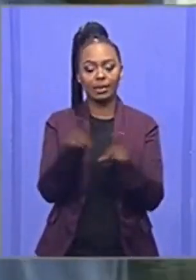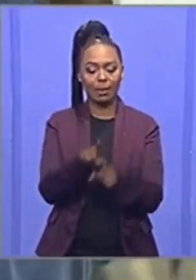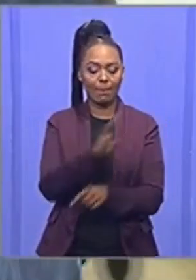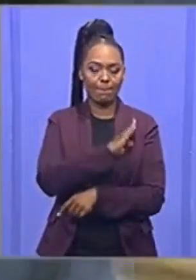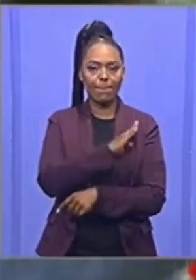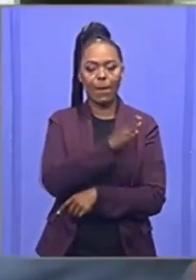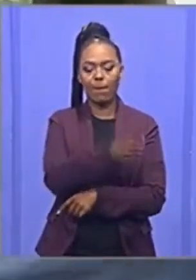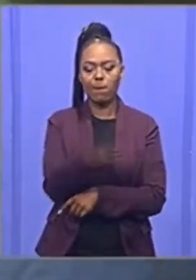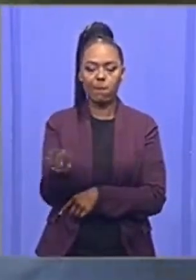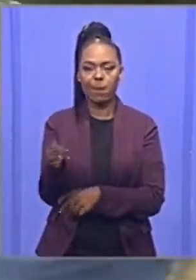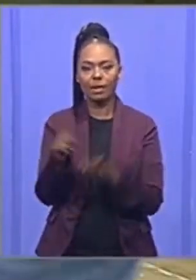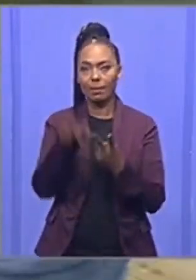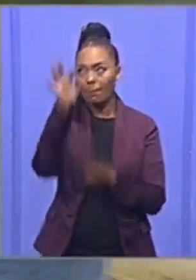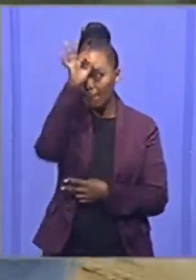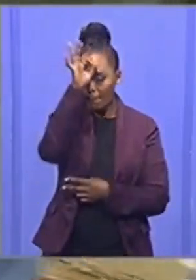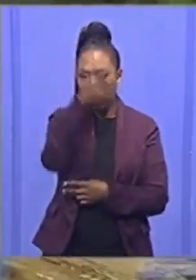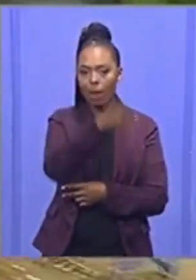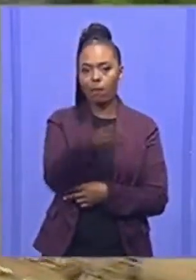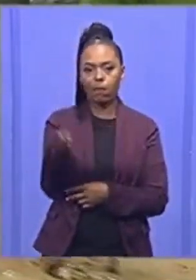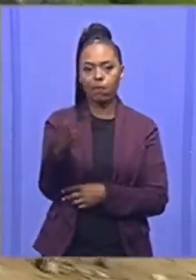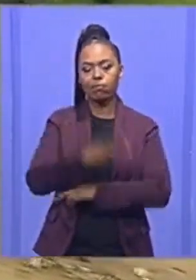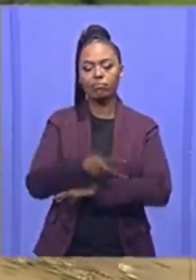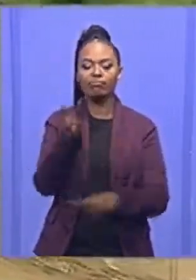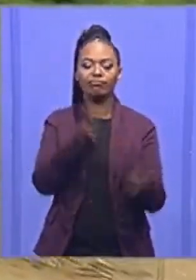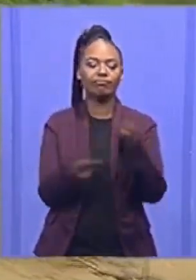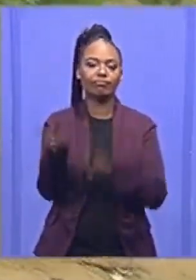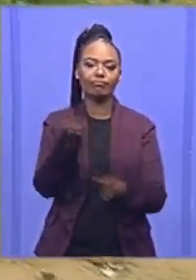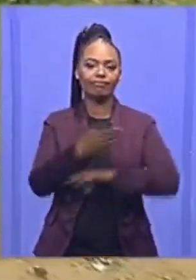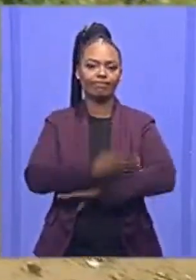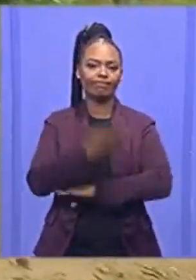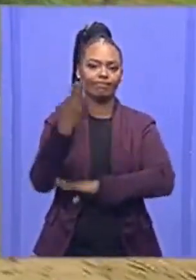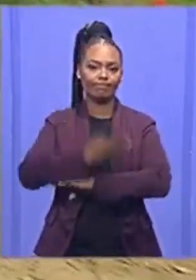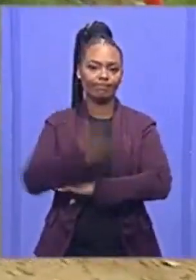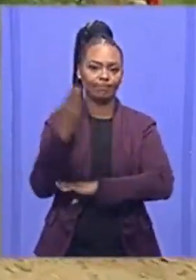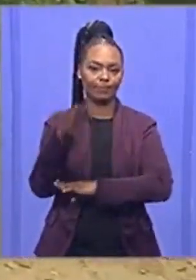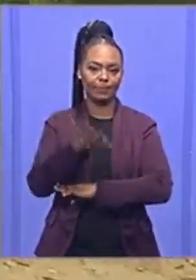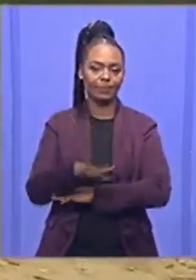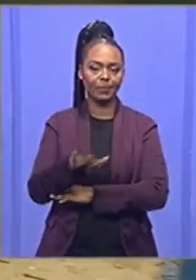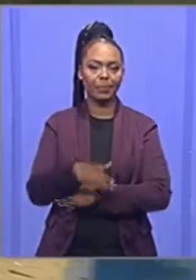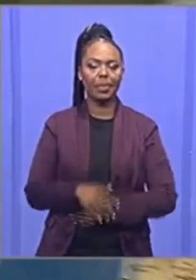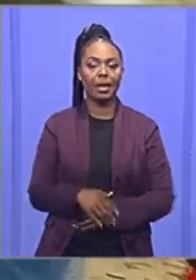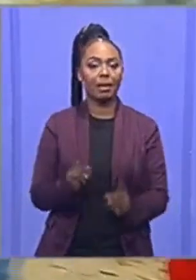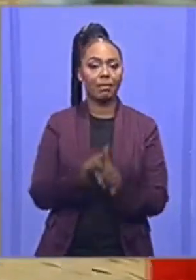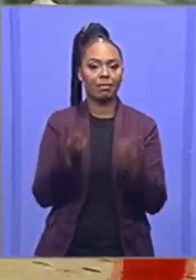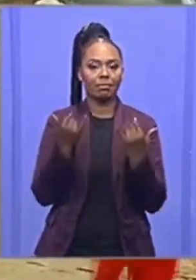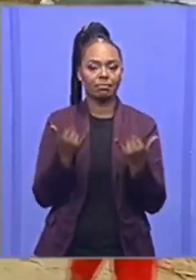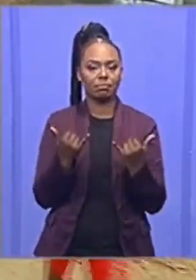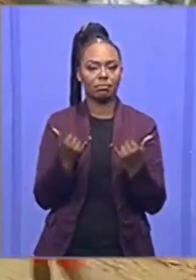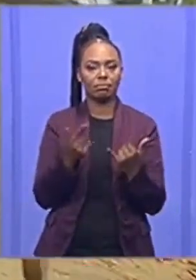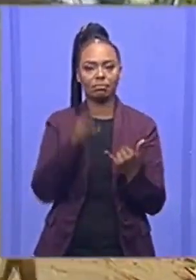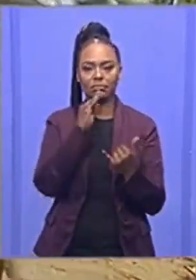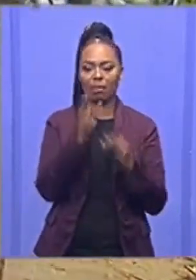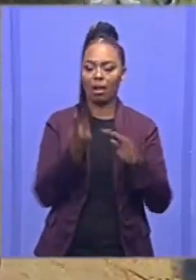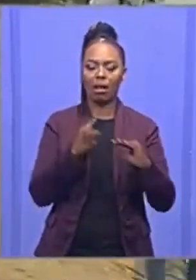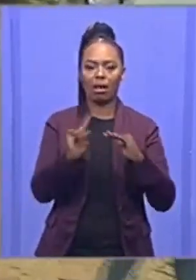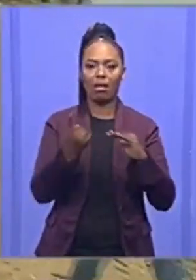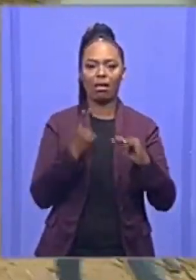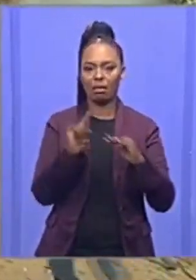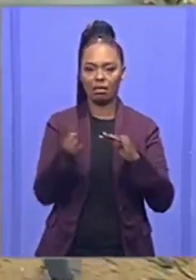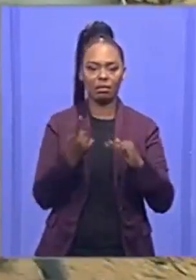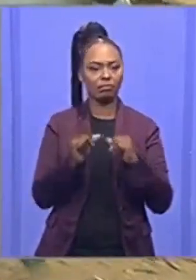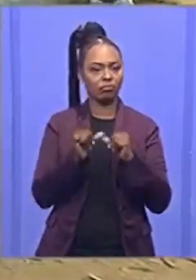nokeng ke mapodisi a wa emang kwa melelwaneng go ralala naga. Go le jalo, seo ga sa emisa go tshela melelwane go go se mo molaong